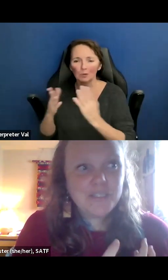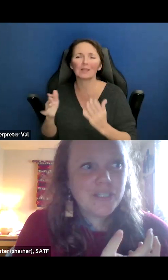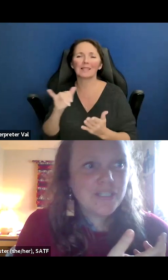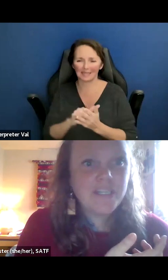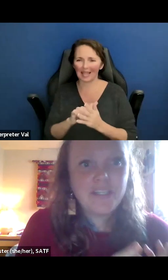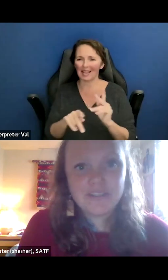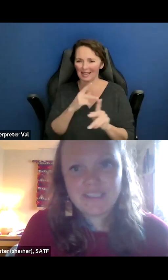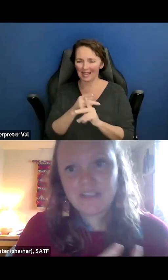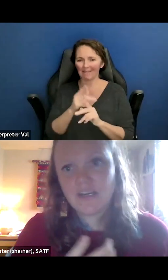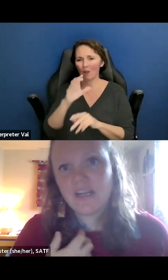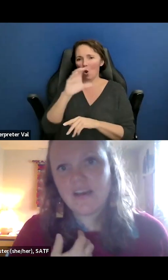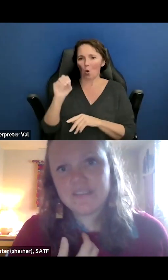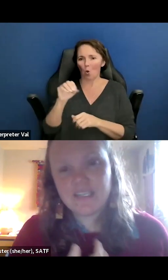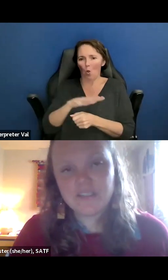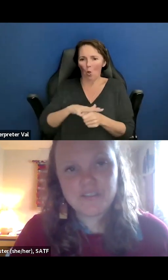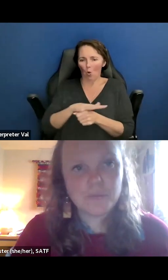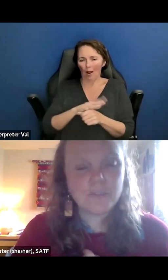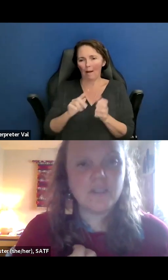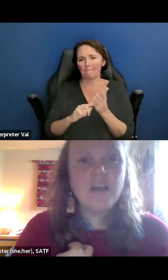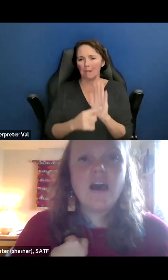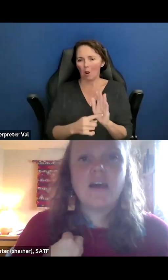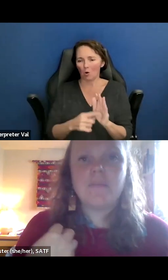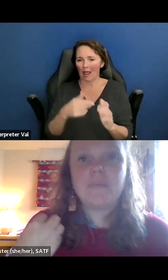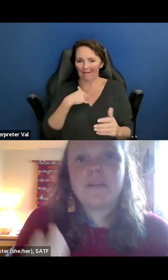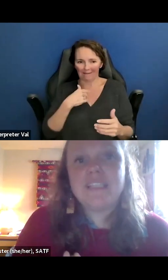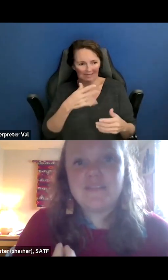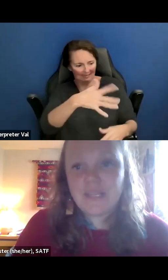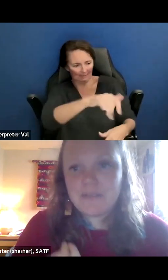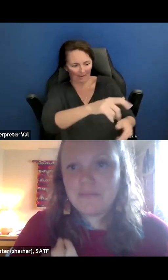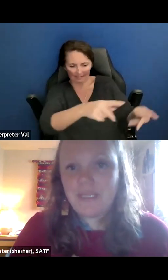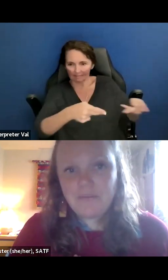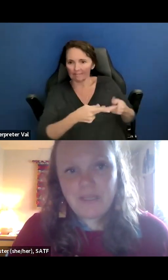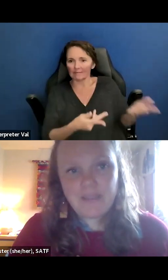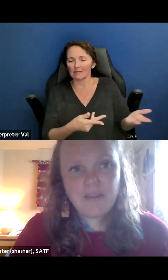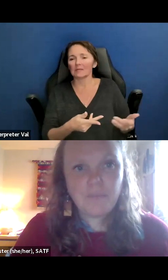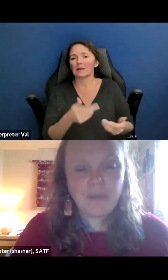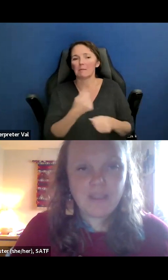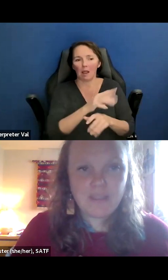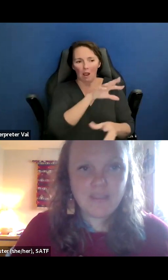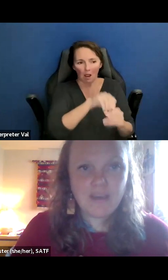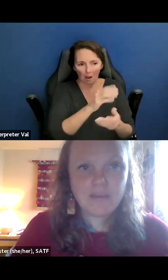at your center, an office at your school, a place for them to meet with